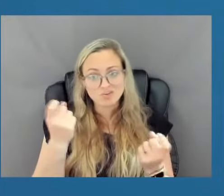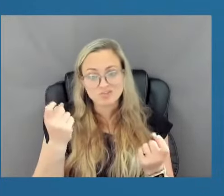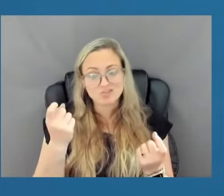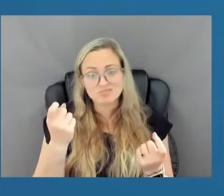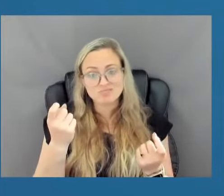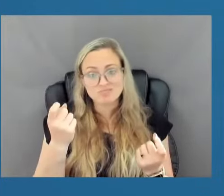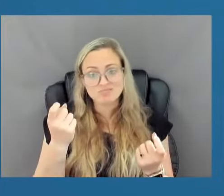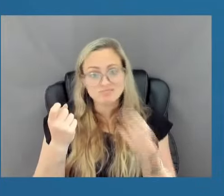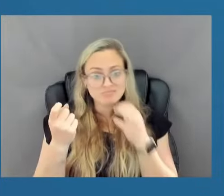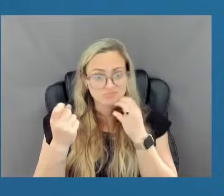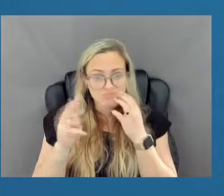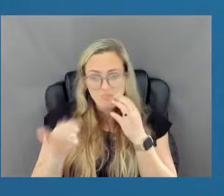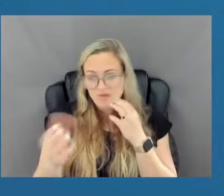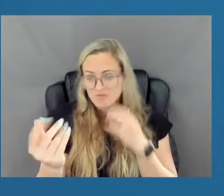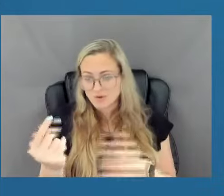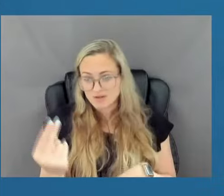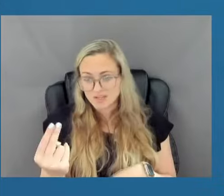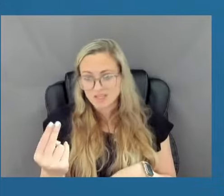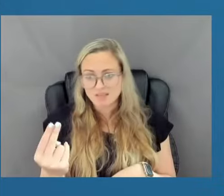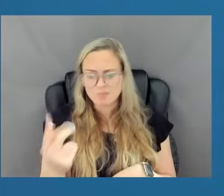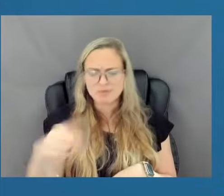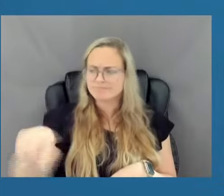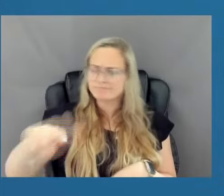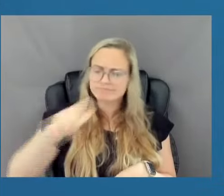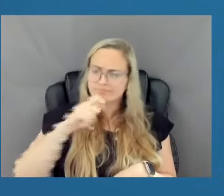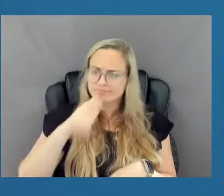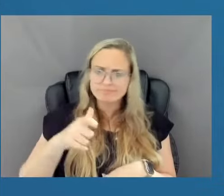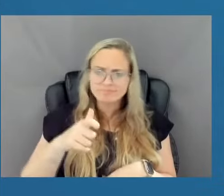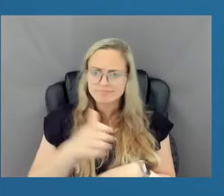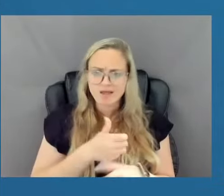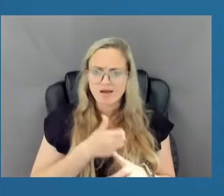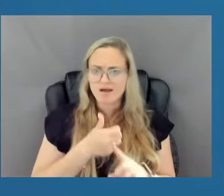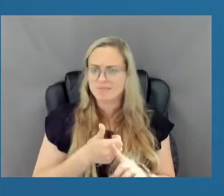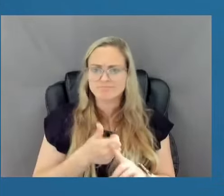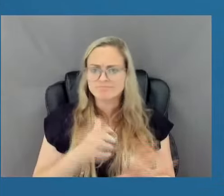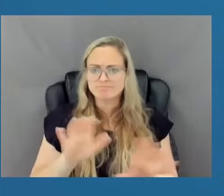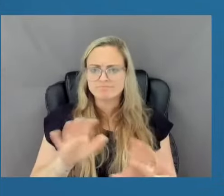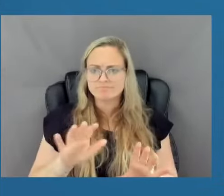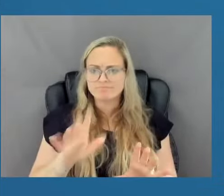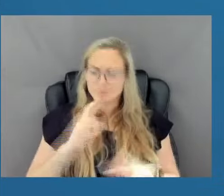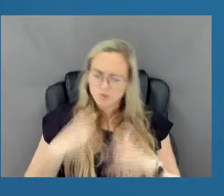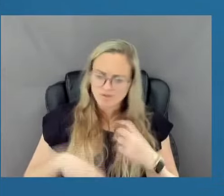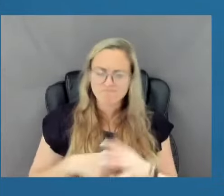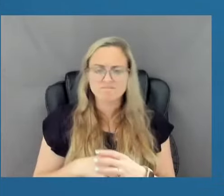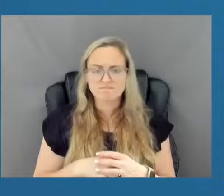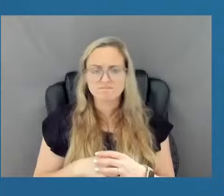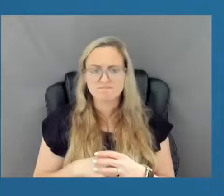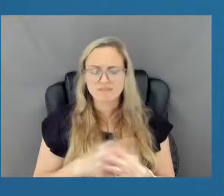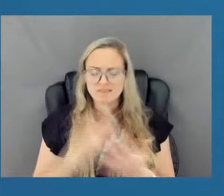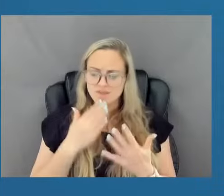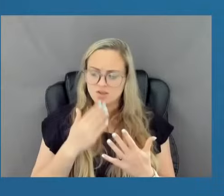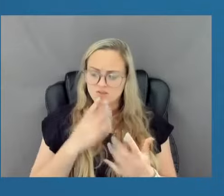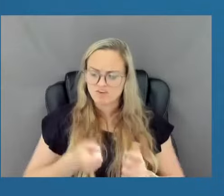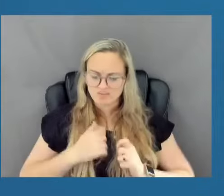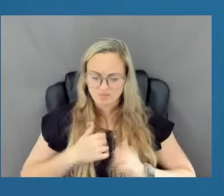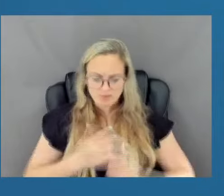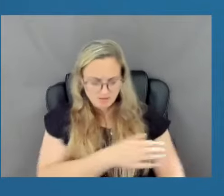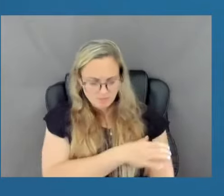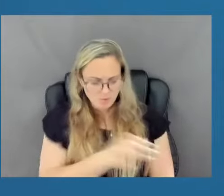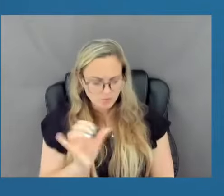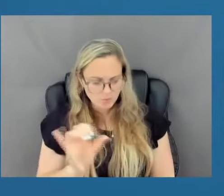community is undaunted and we are tough. And I thank you for instilling that in me, because it's a matter